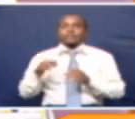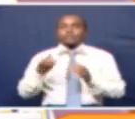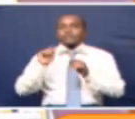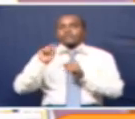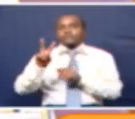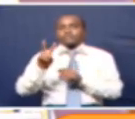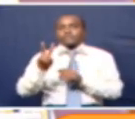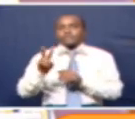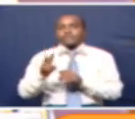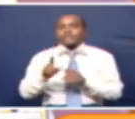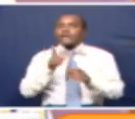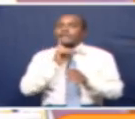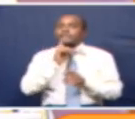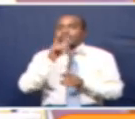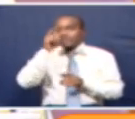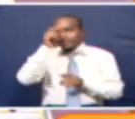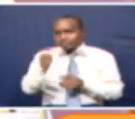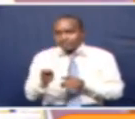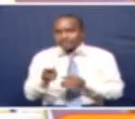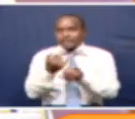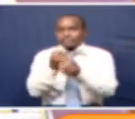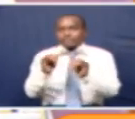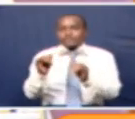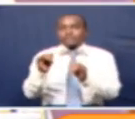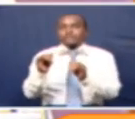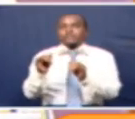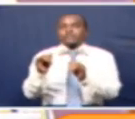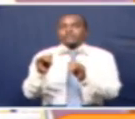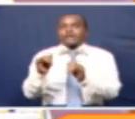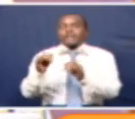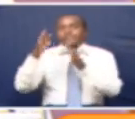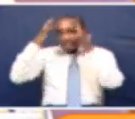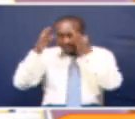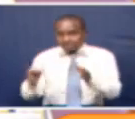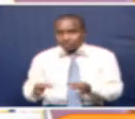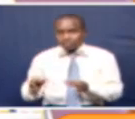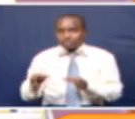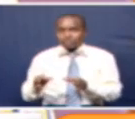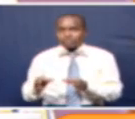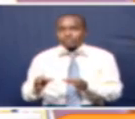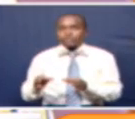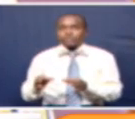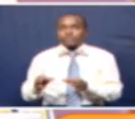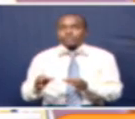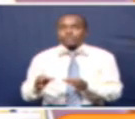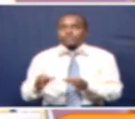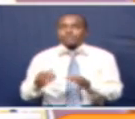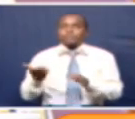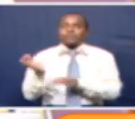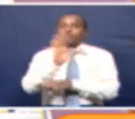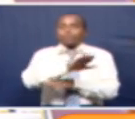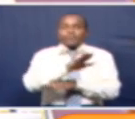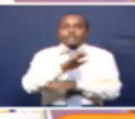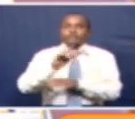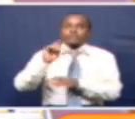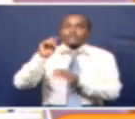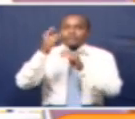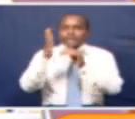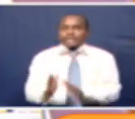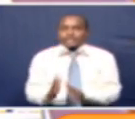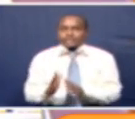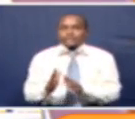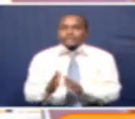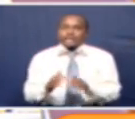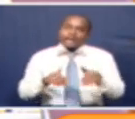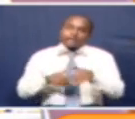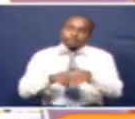I respect the independence of the judiciary and the ruling of the Supreme Court. I will go back to the people of Kenya as